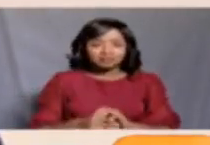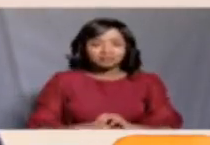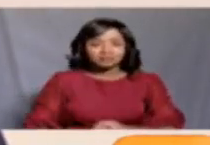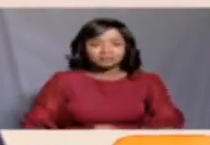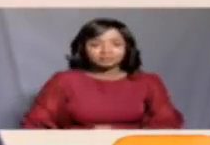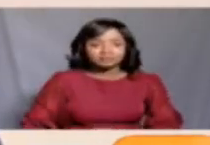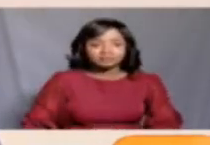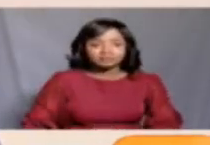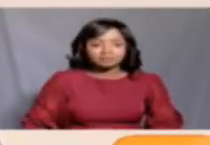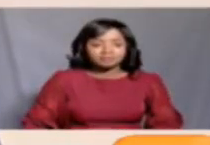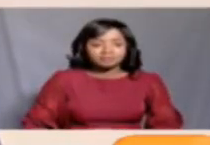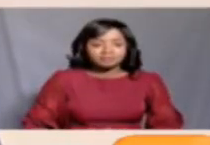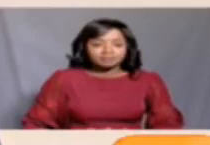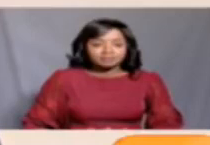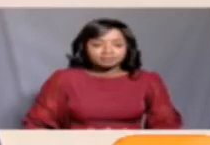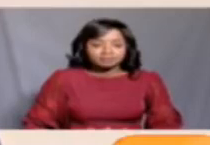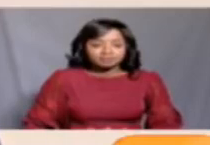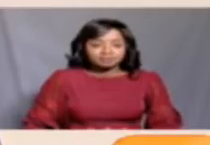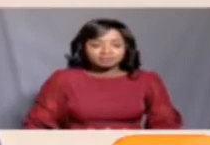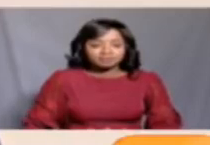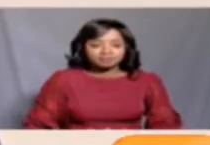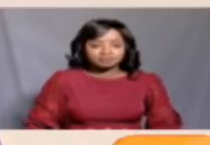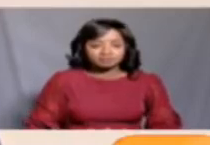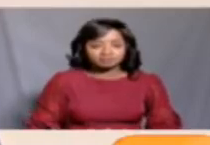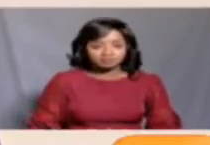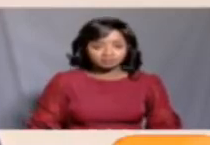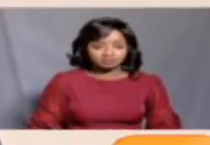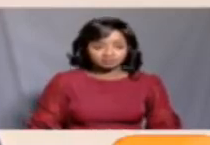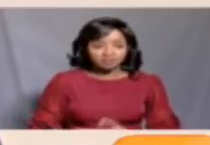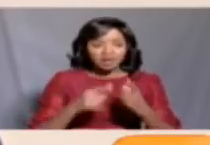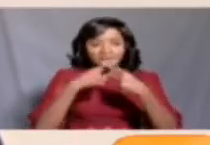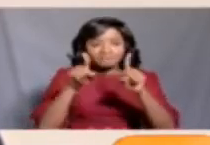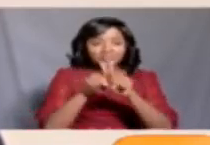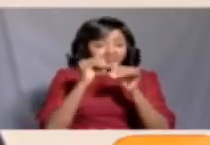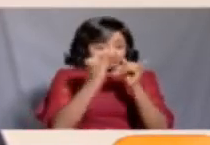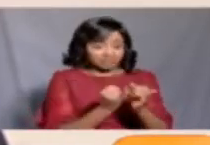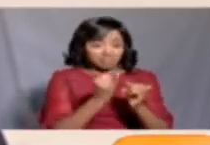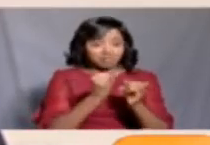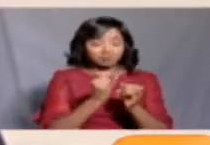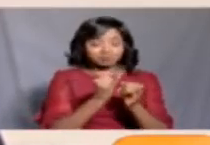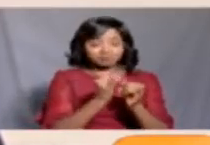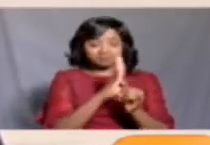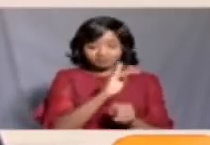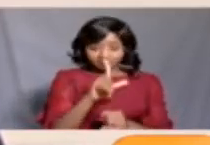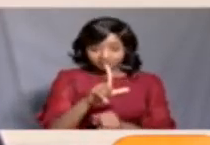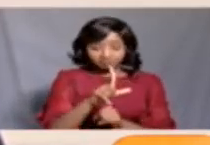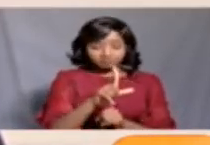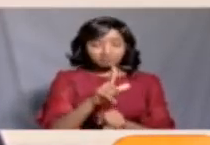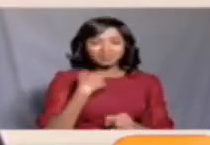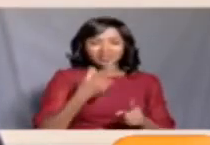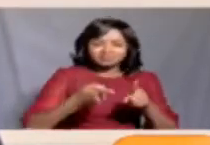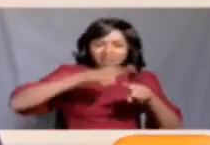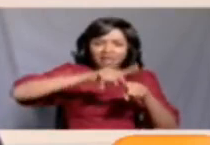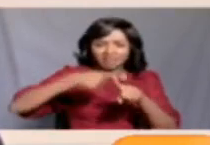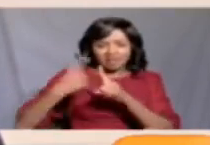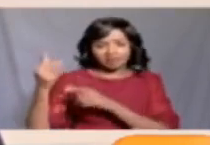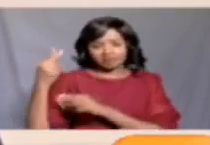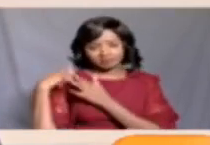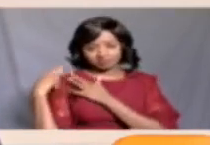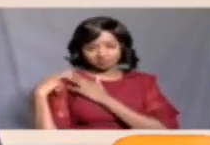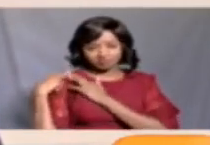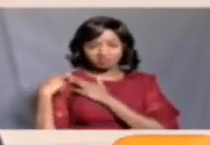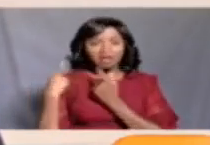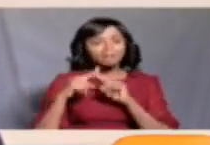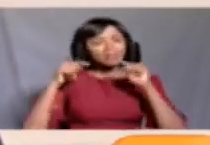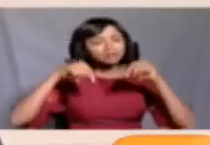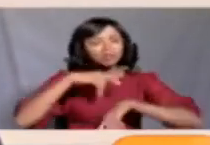do have. Yeah. But now in the new bill, you know, there's going to be added responsibilities. To me, what I like about it is the fact that now the